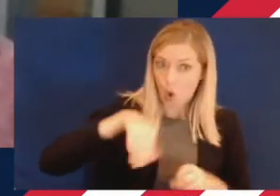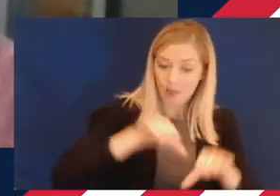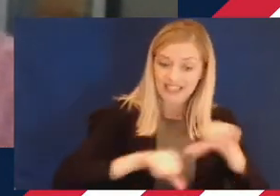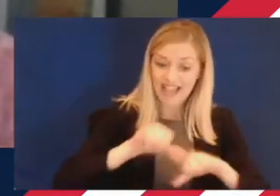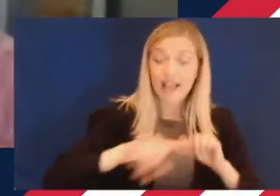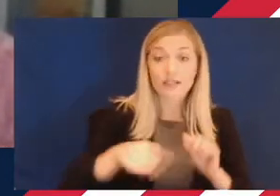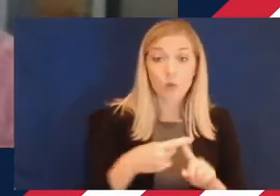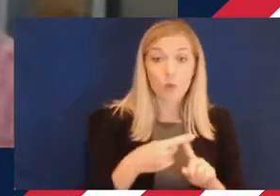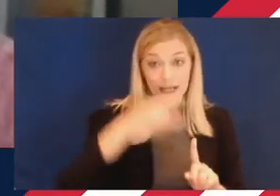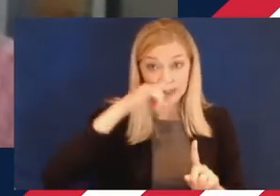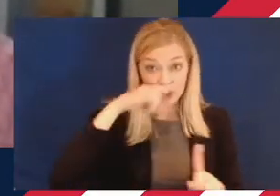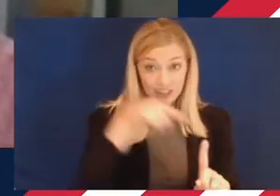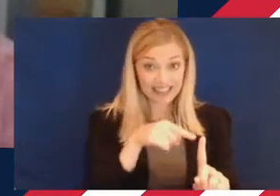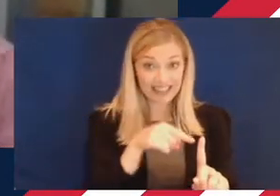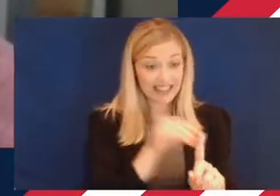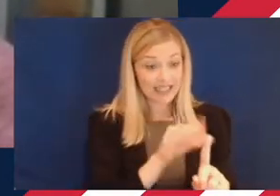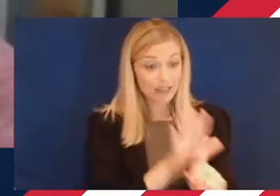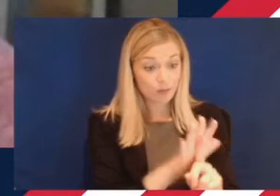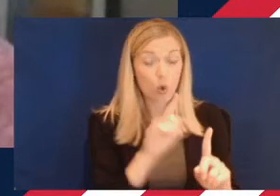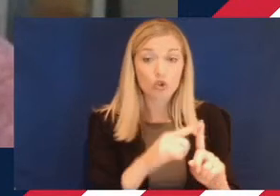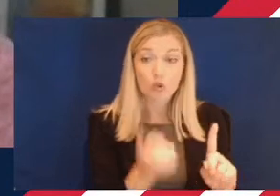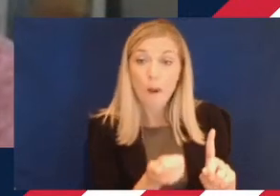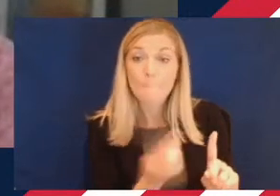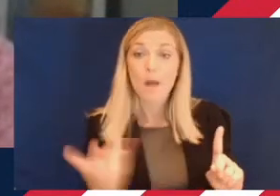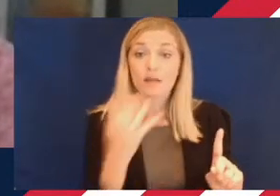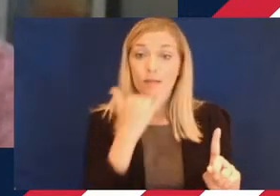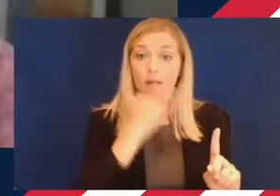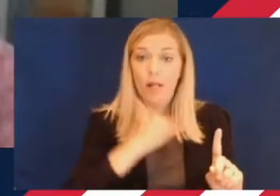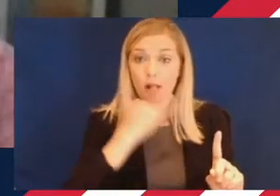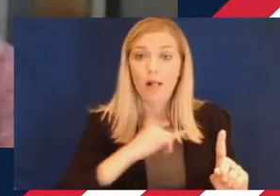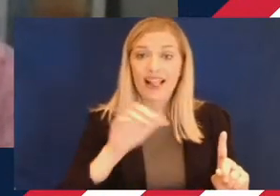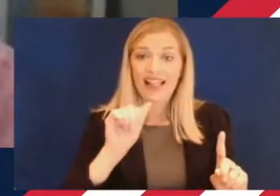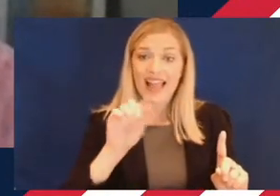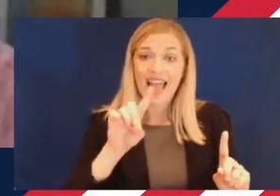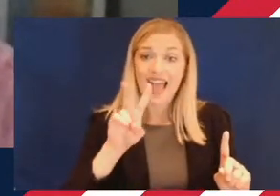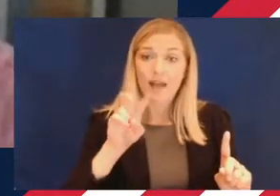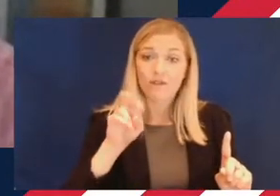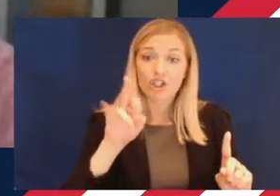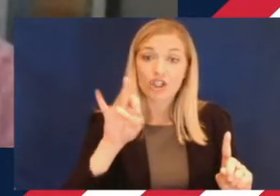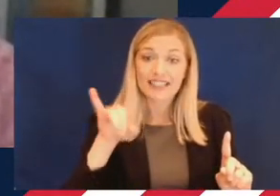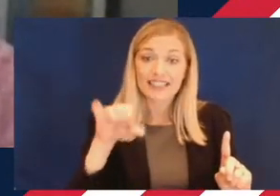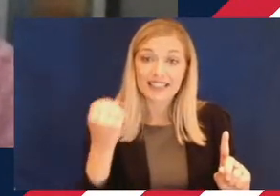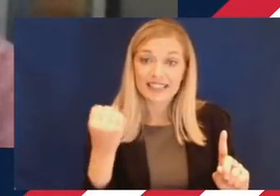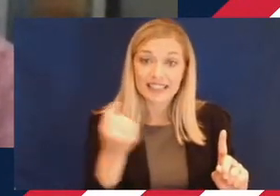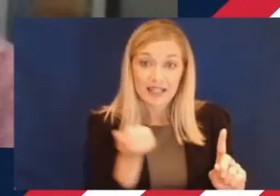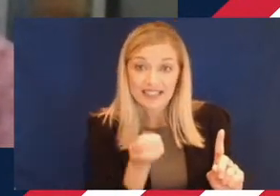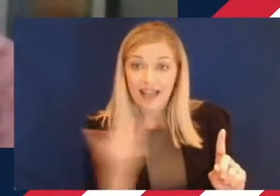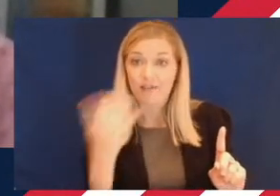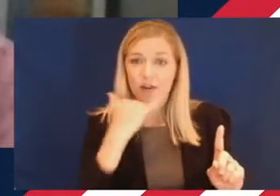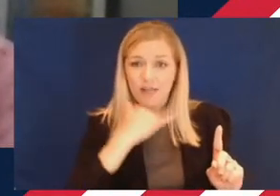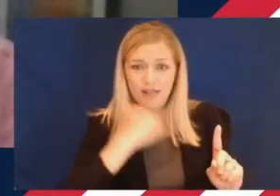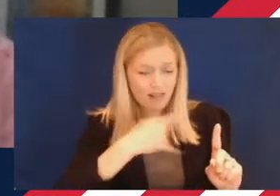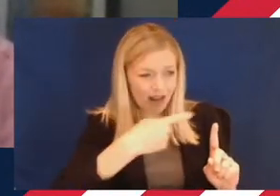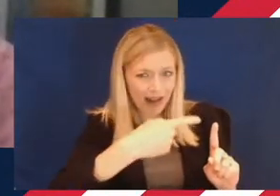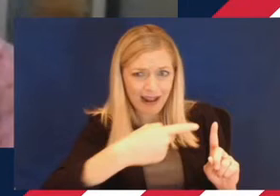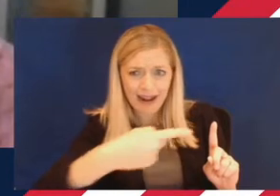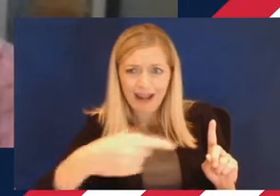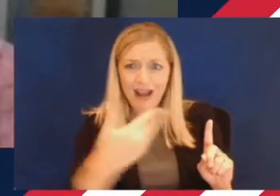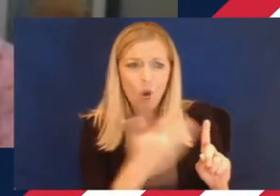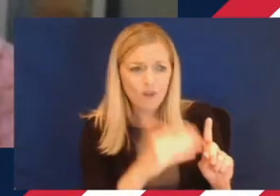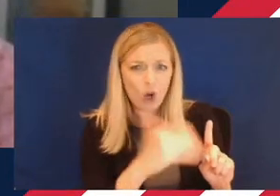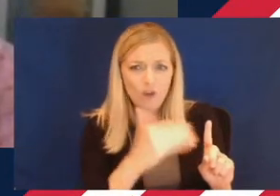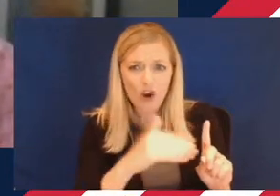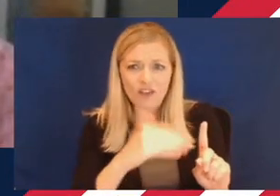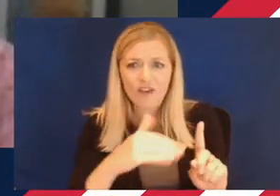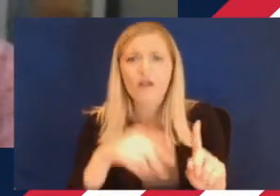adversities, both in their home and in their neighborhoods, they have greater challenges later on in life. These constant